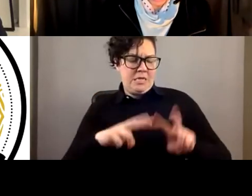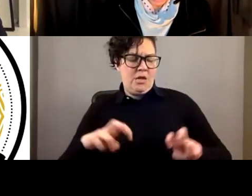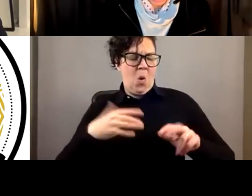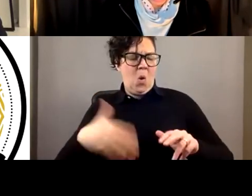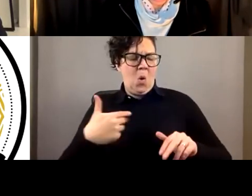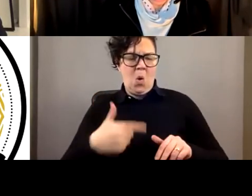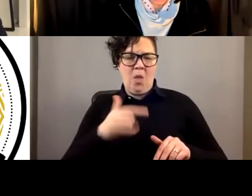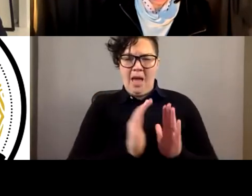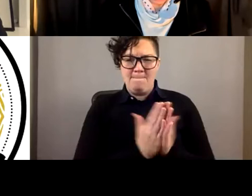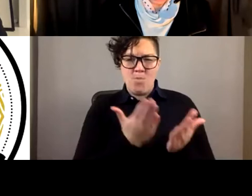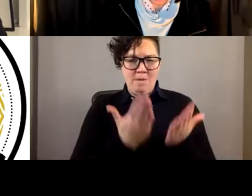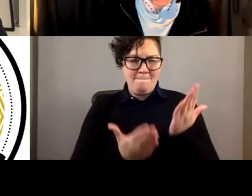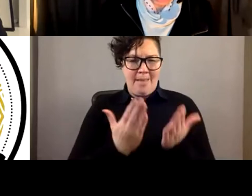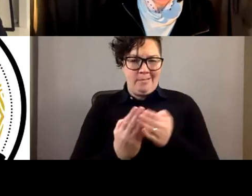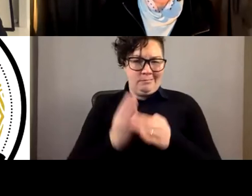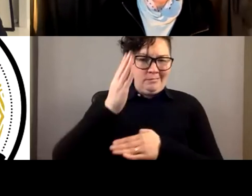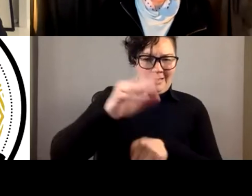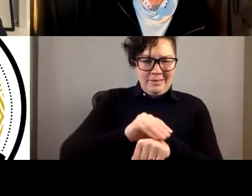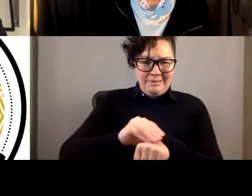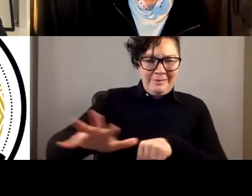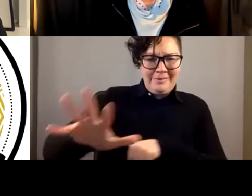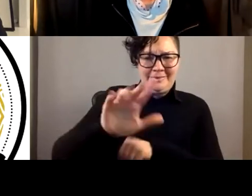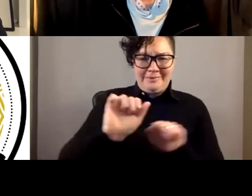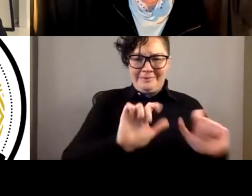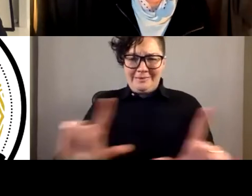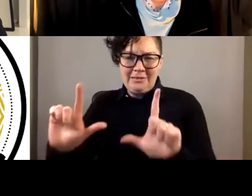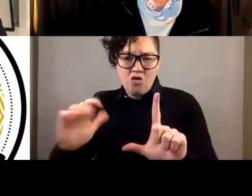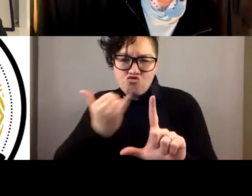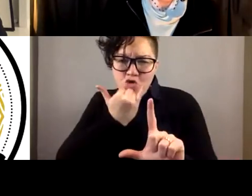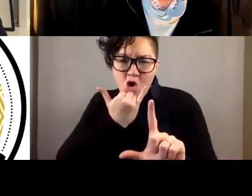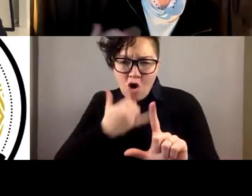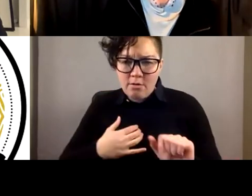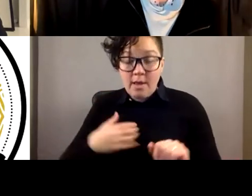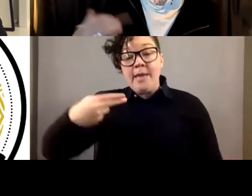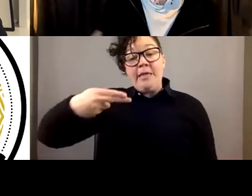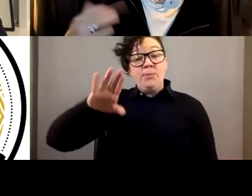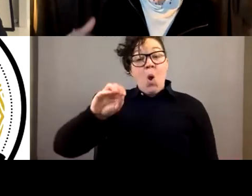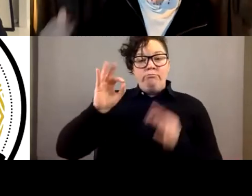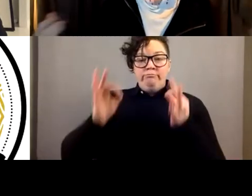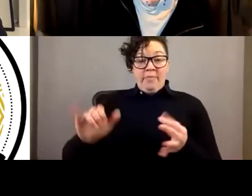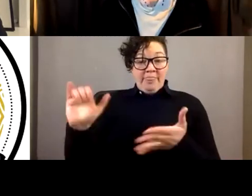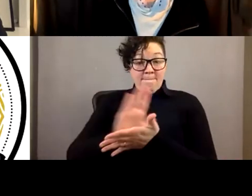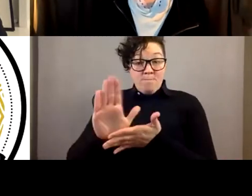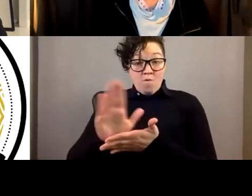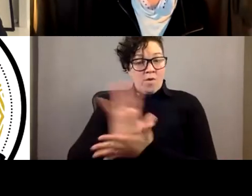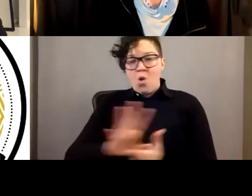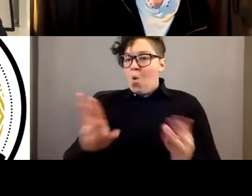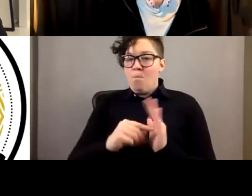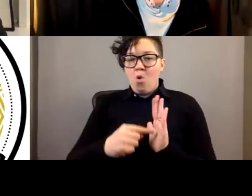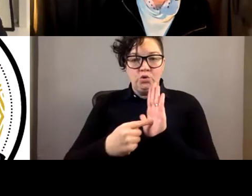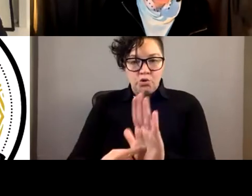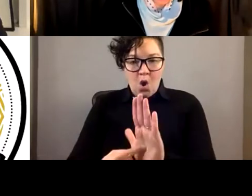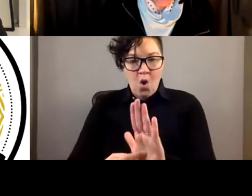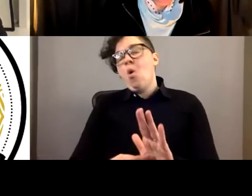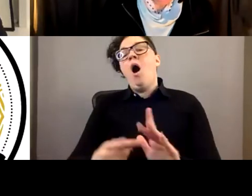influence. And HBO actually decided that they were going to pull it off the air until they got some historical context and had some discussion to accompany